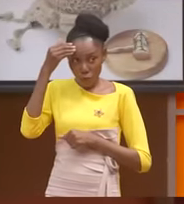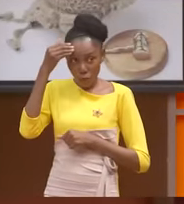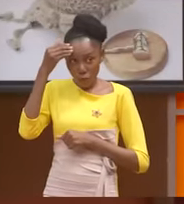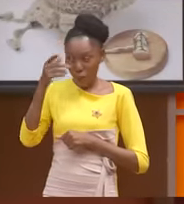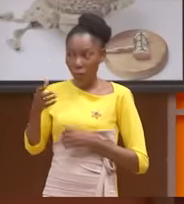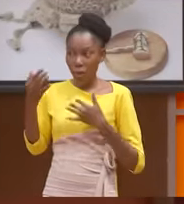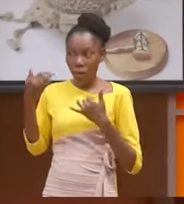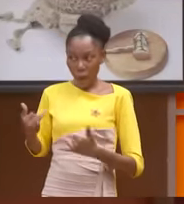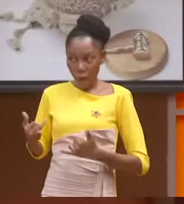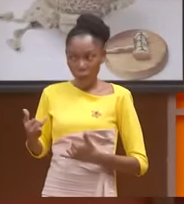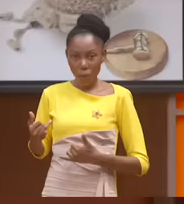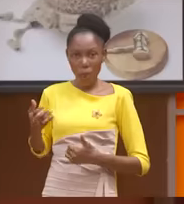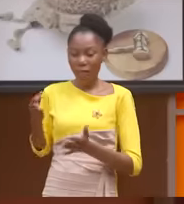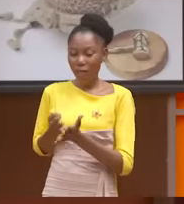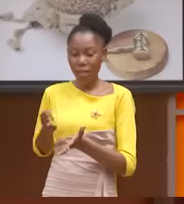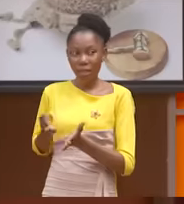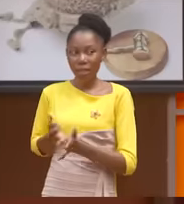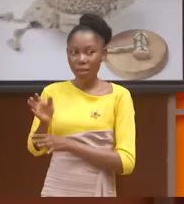you both know his financial position